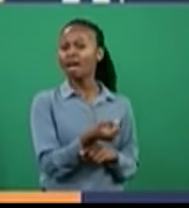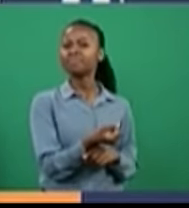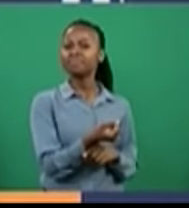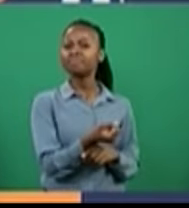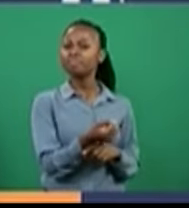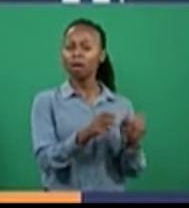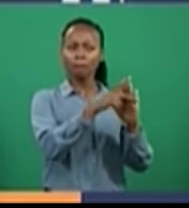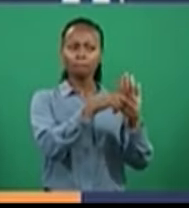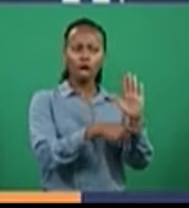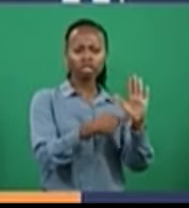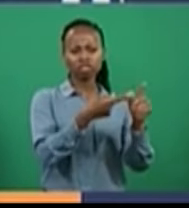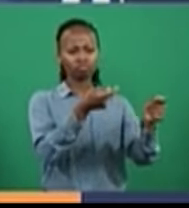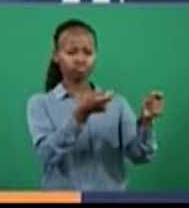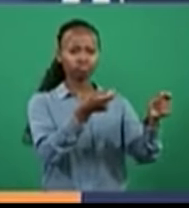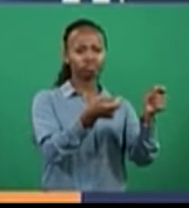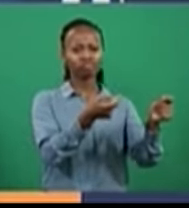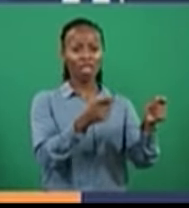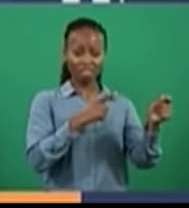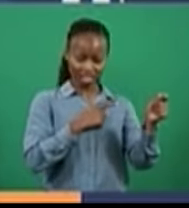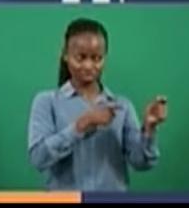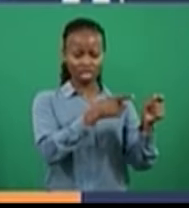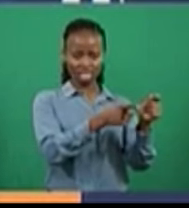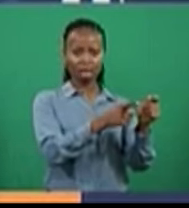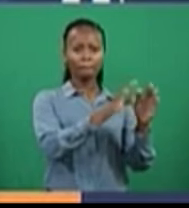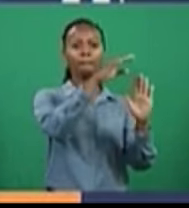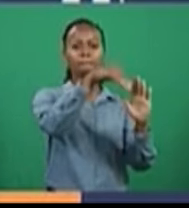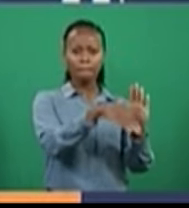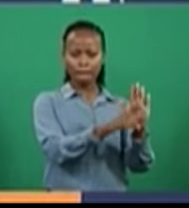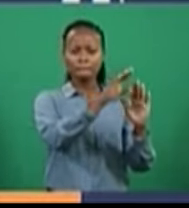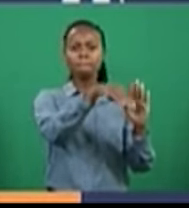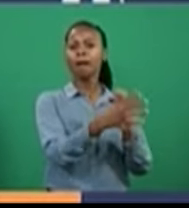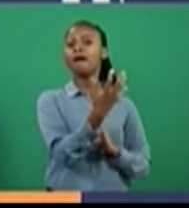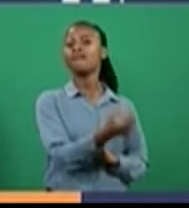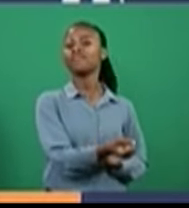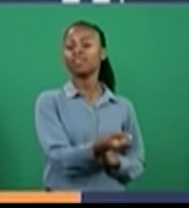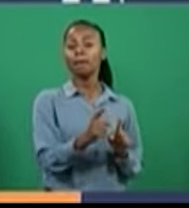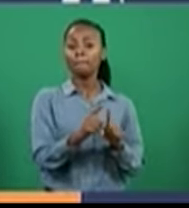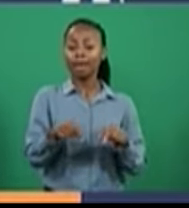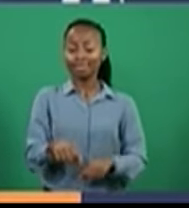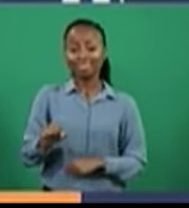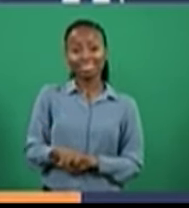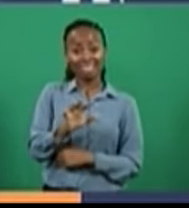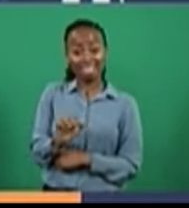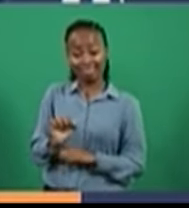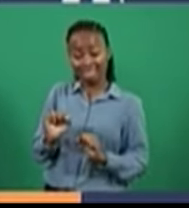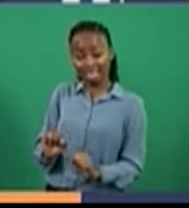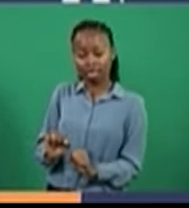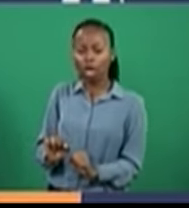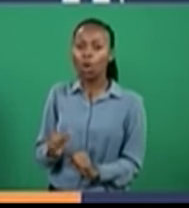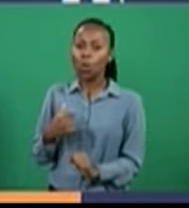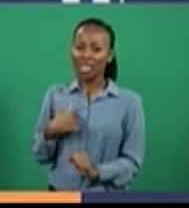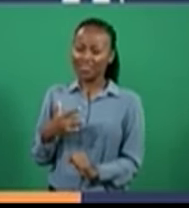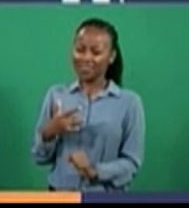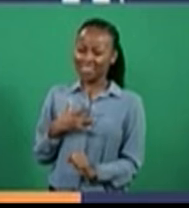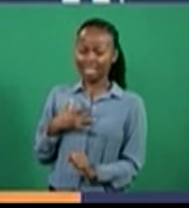is why you could see them doing what they had done. What would be the bar for South Africa cutting the rates? The bar is